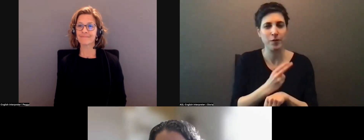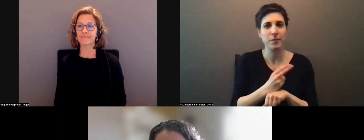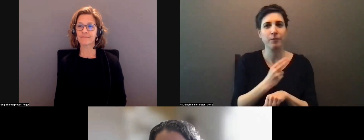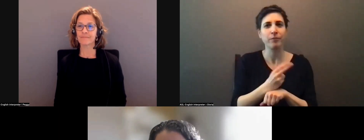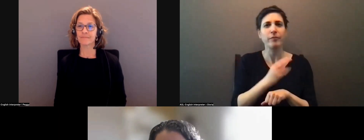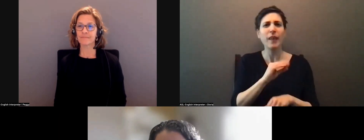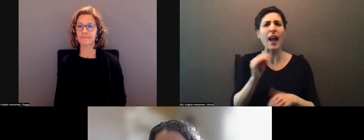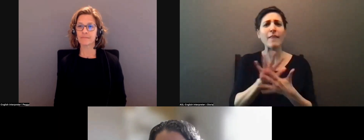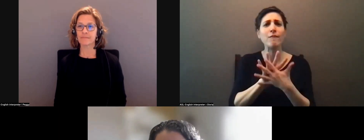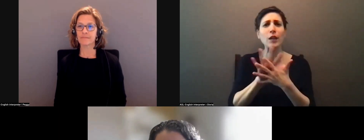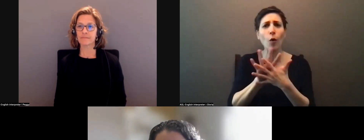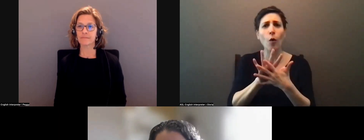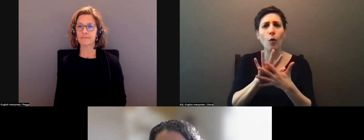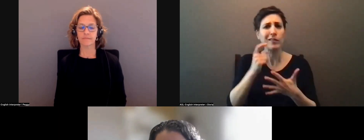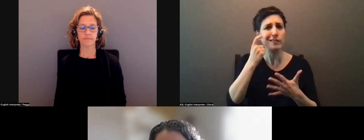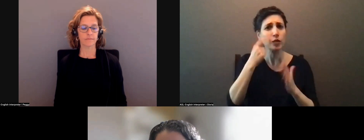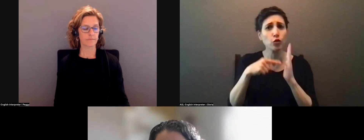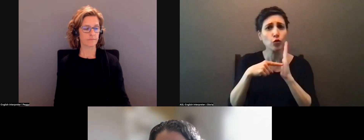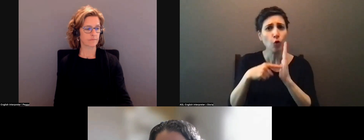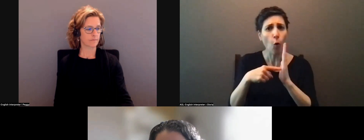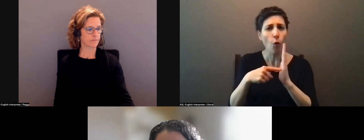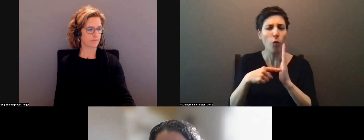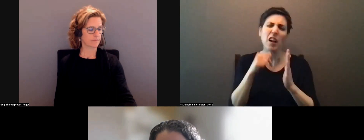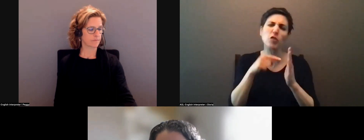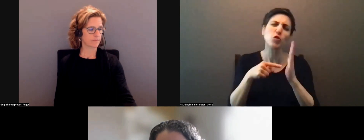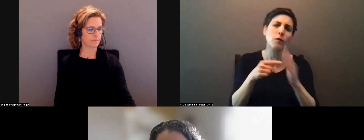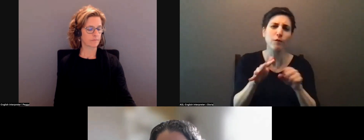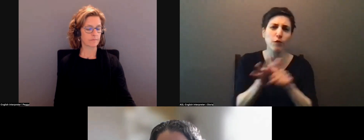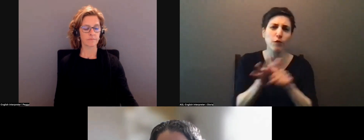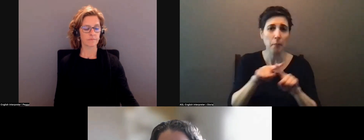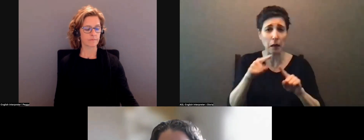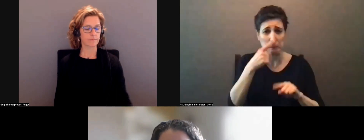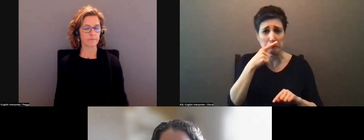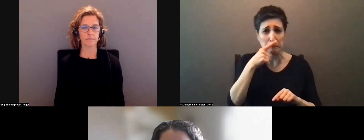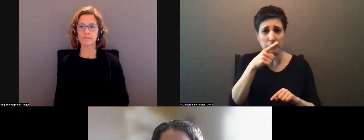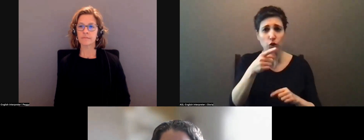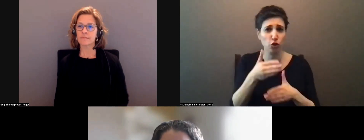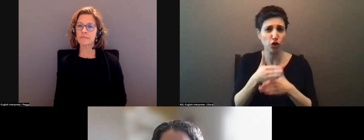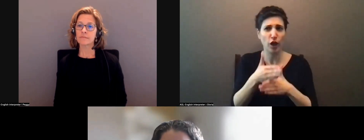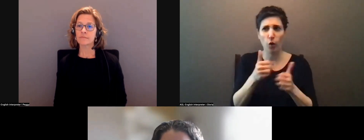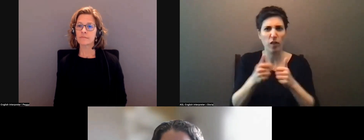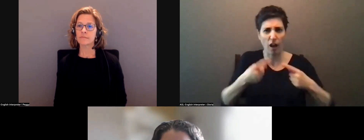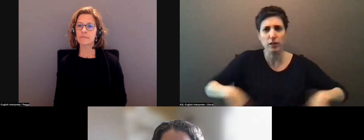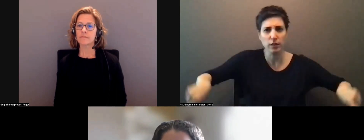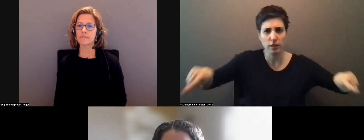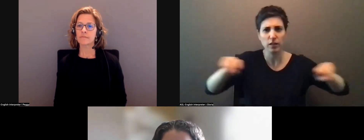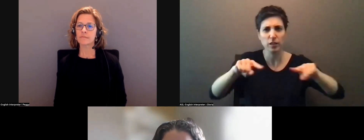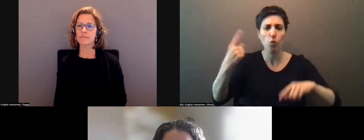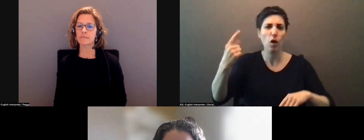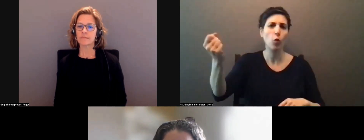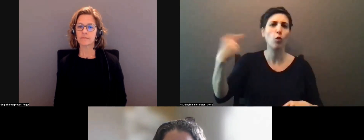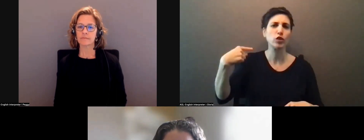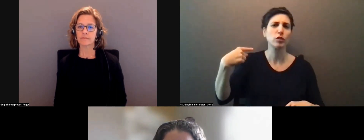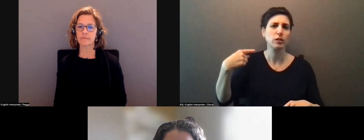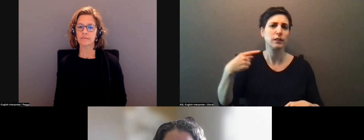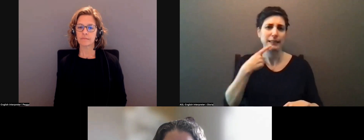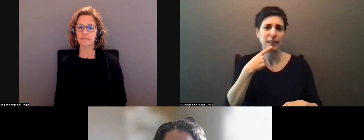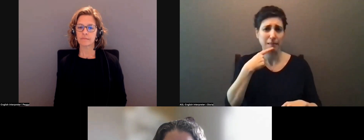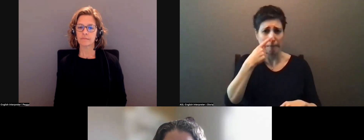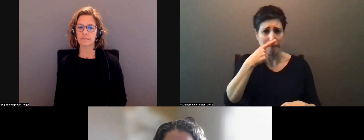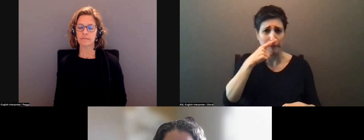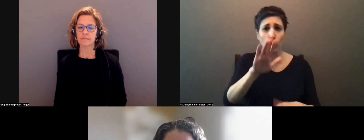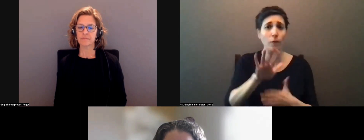maybe sharing that, if that's okay with you. I think there was a question around whether we could share the kind